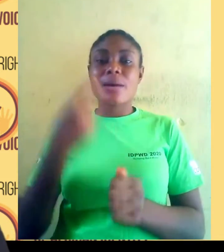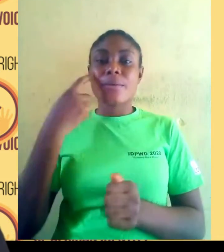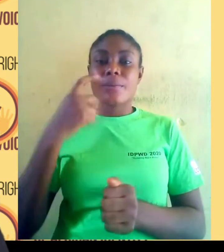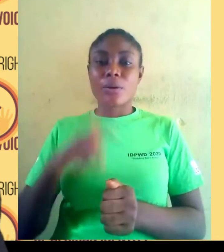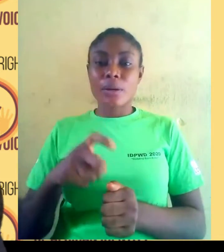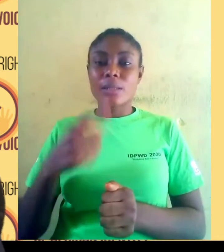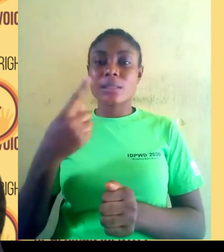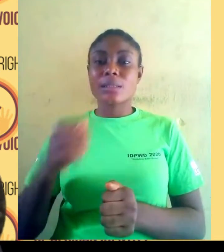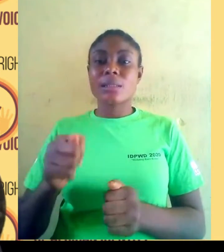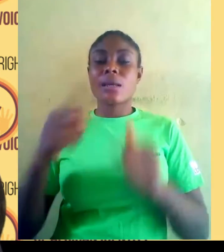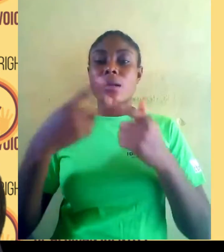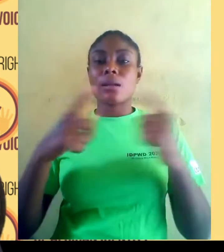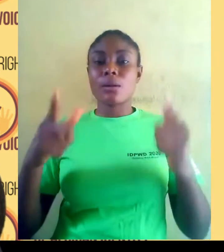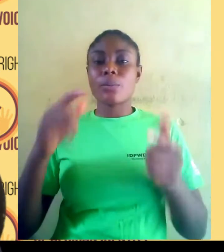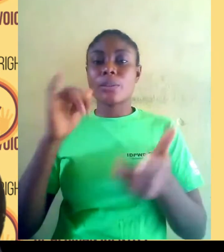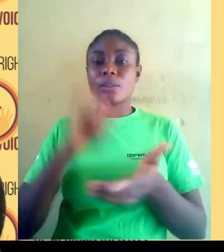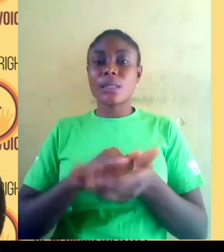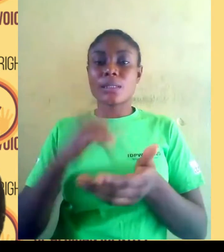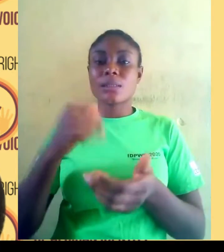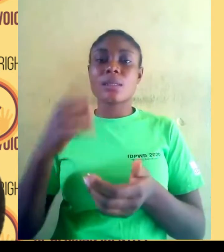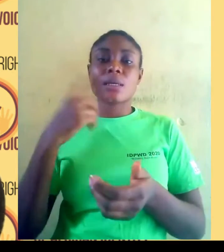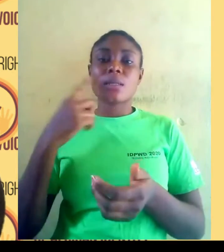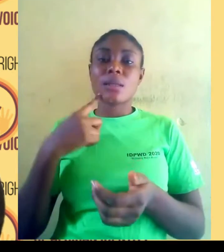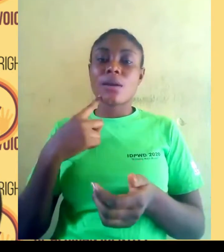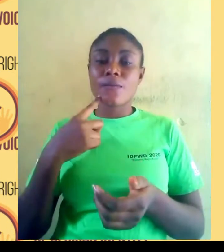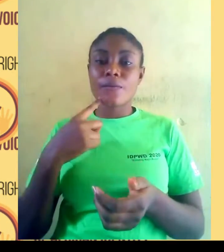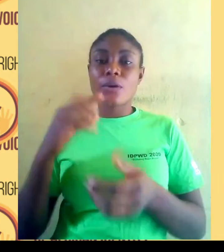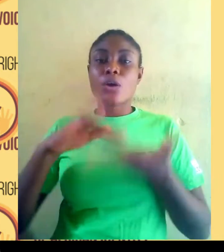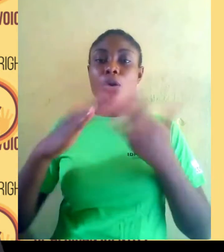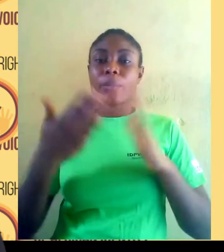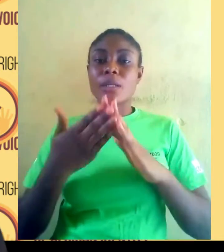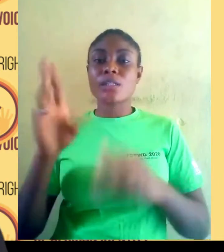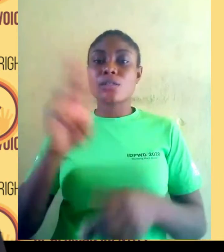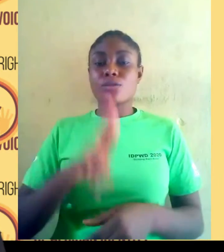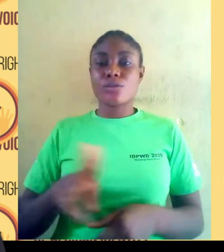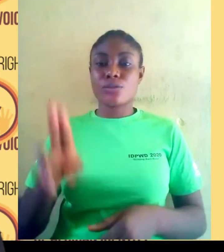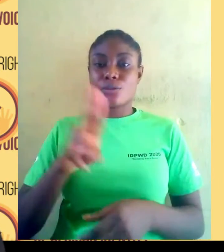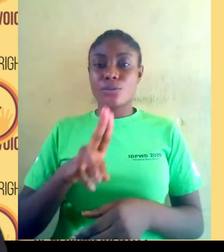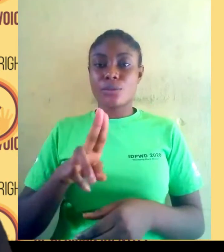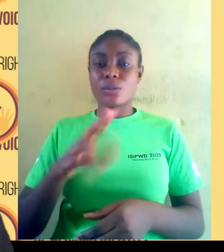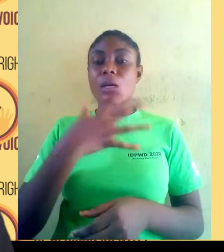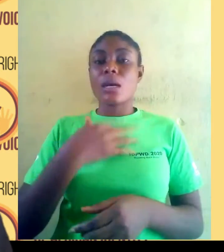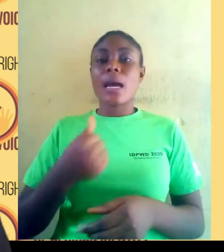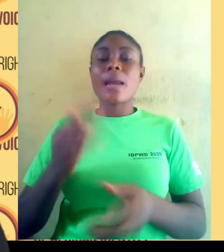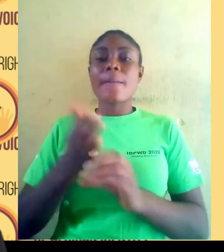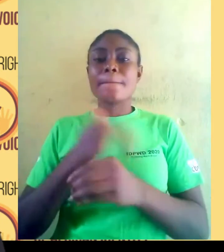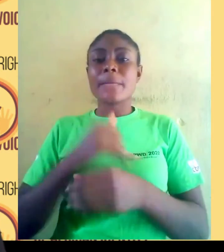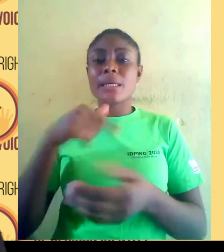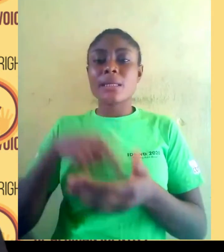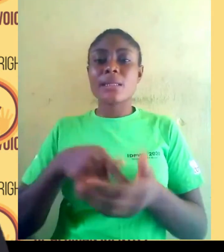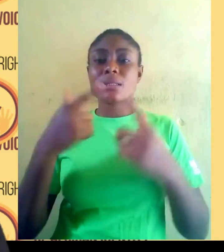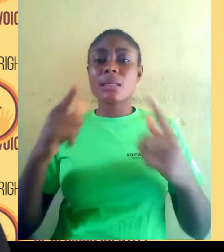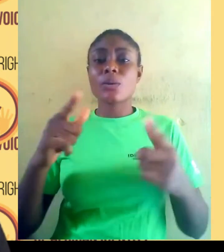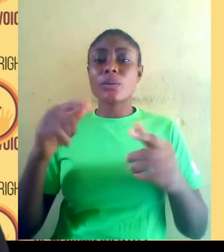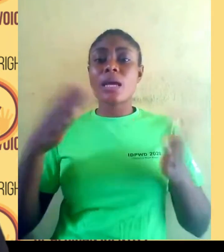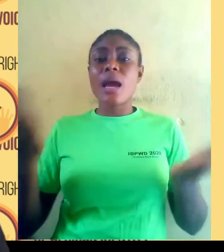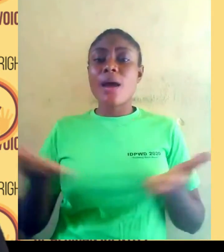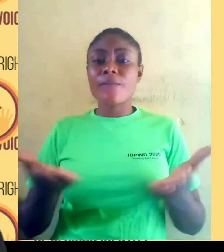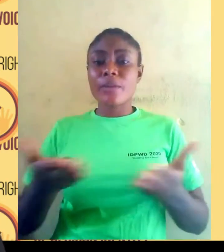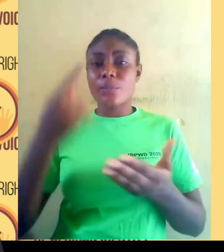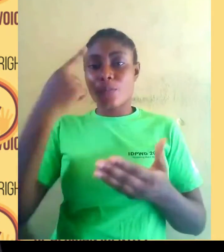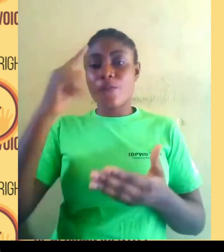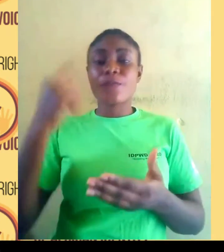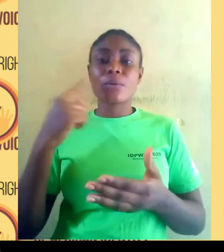the language that the deaf community uses and making this language available for deaf